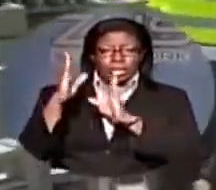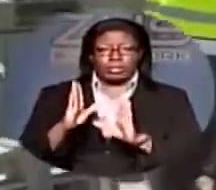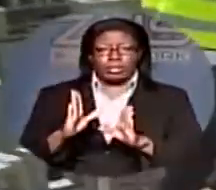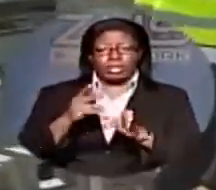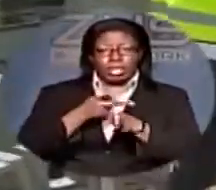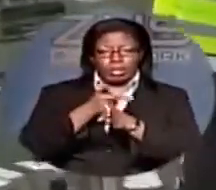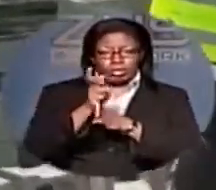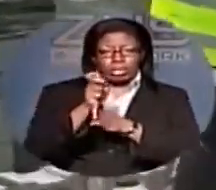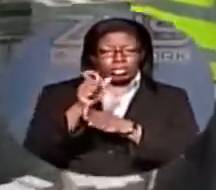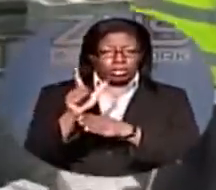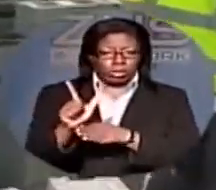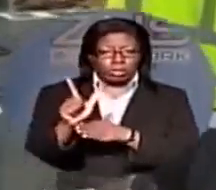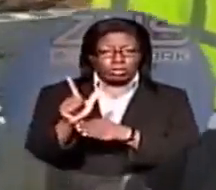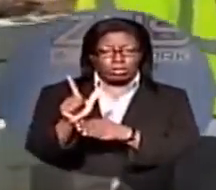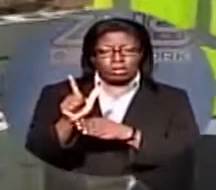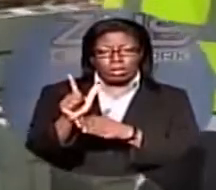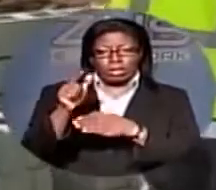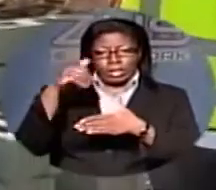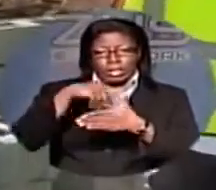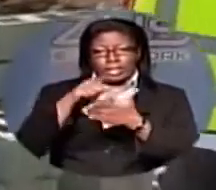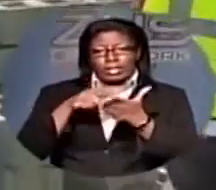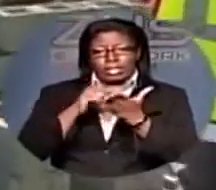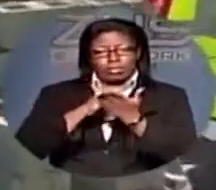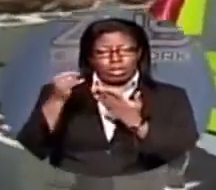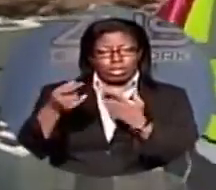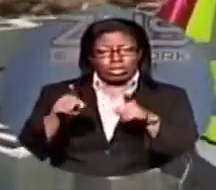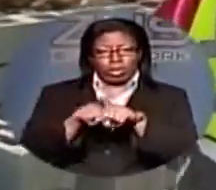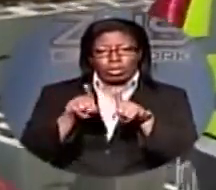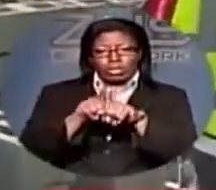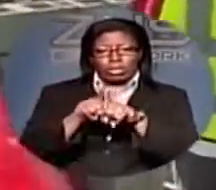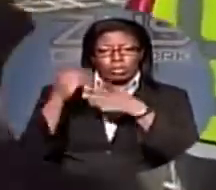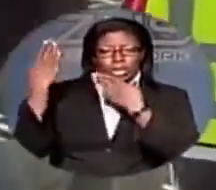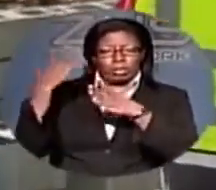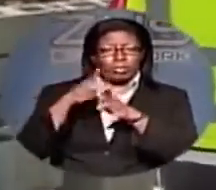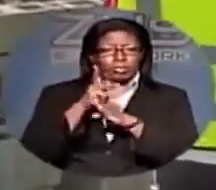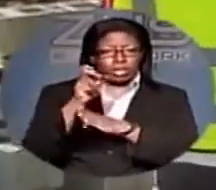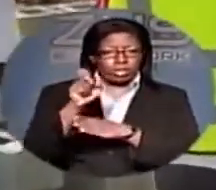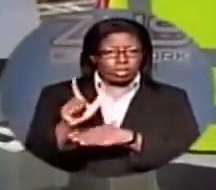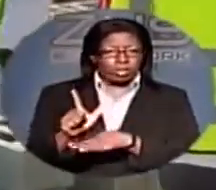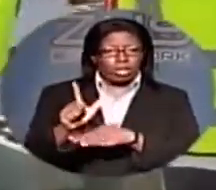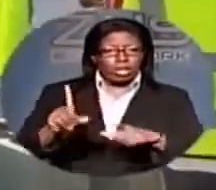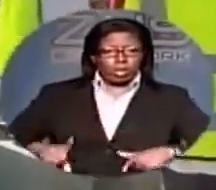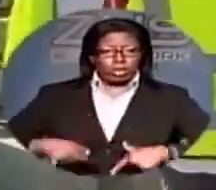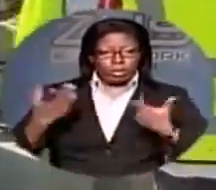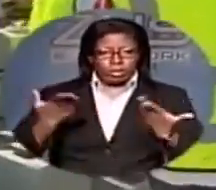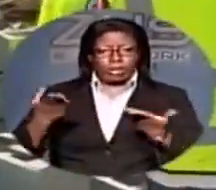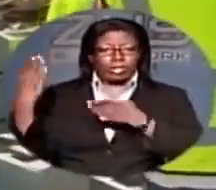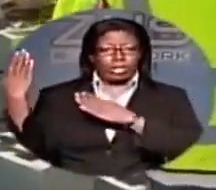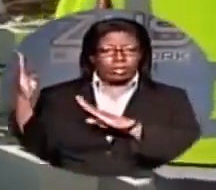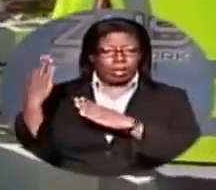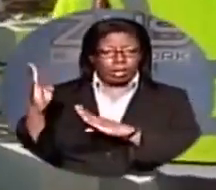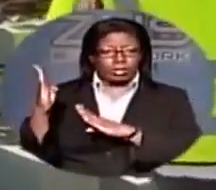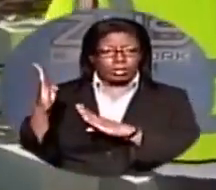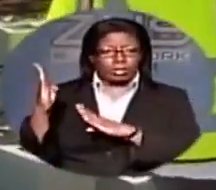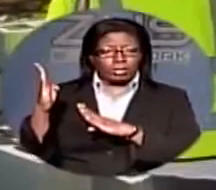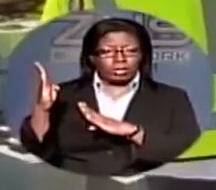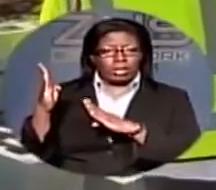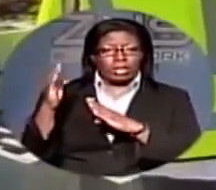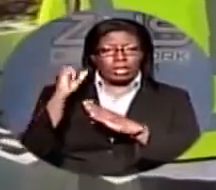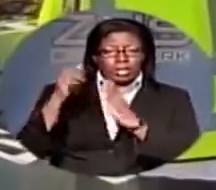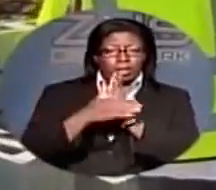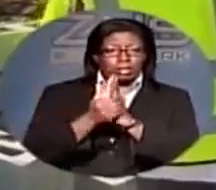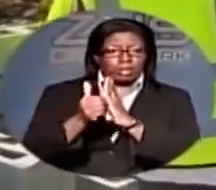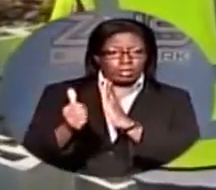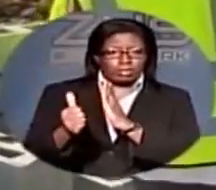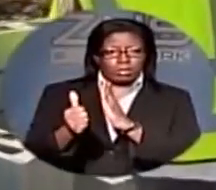in this entire project. And also a Bahamian professional who doesn't live in the Bahamas anymore, whose expertise